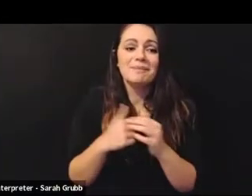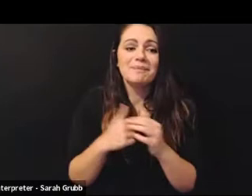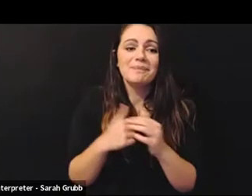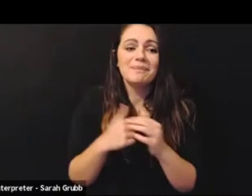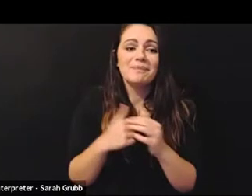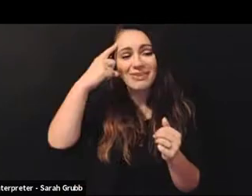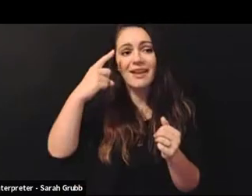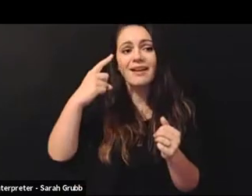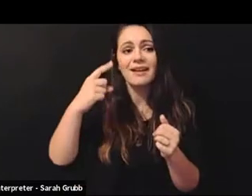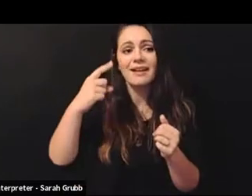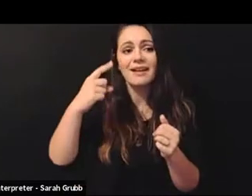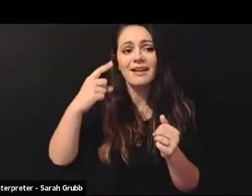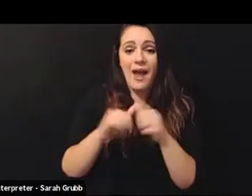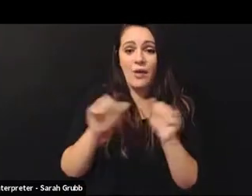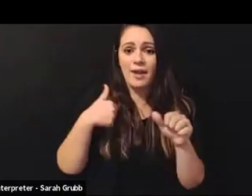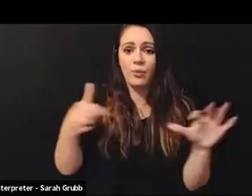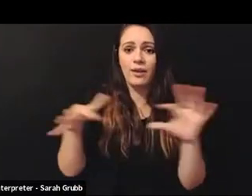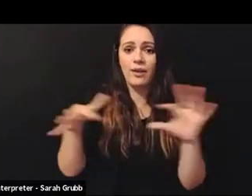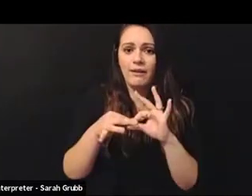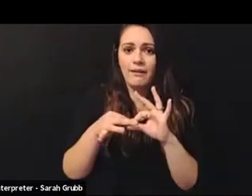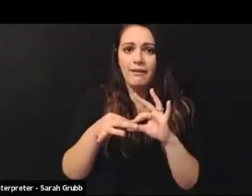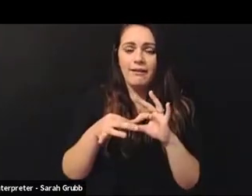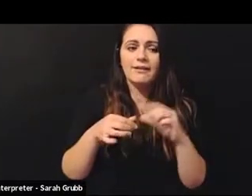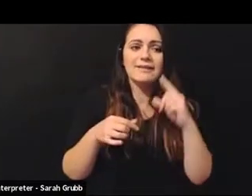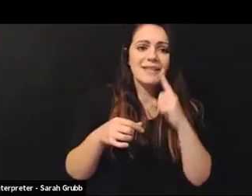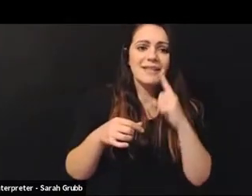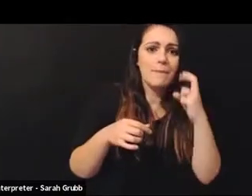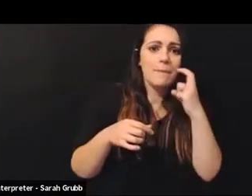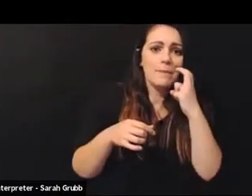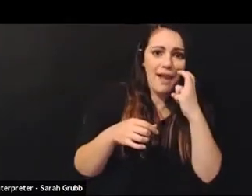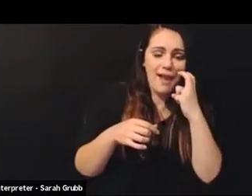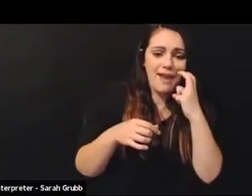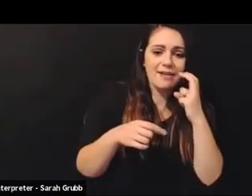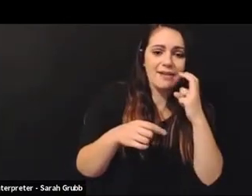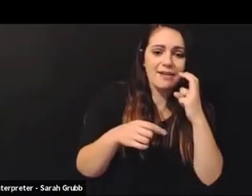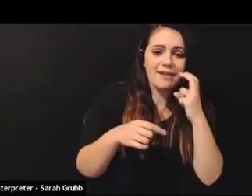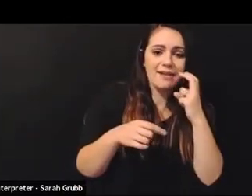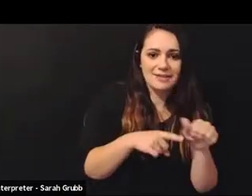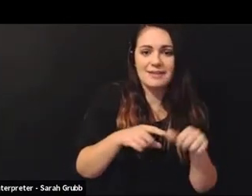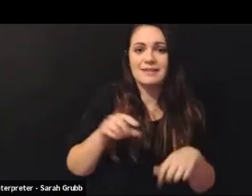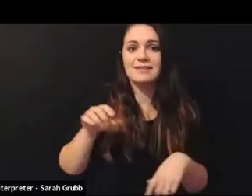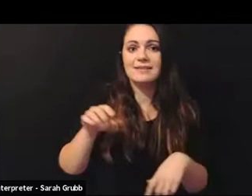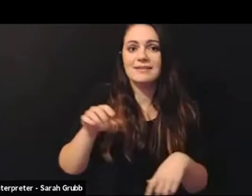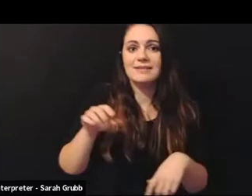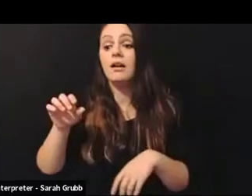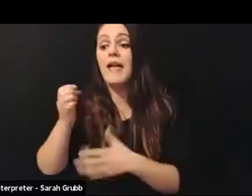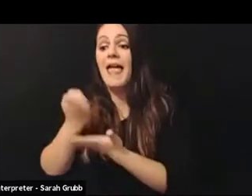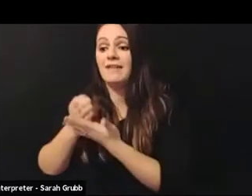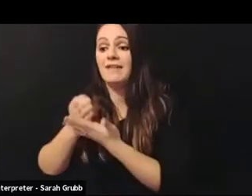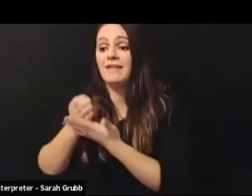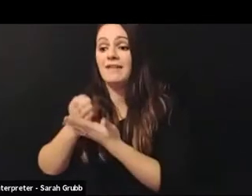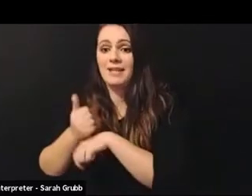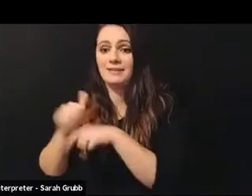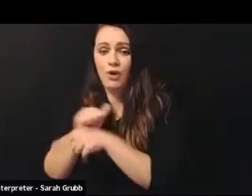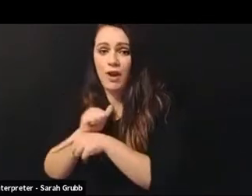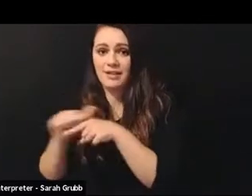these deafblind practices and the evidence-based practices for ASD is to first always think of the